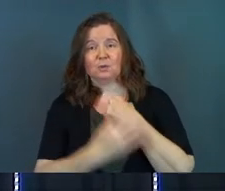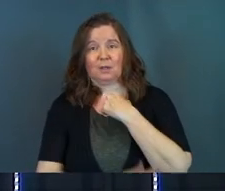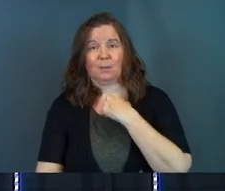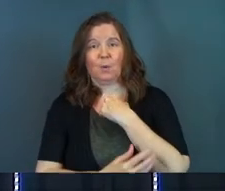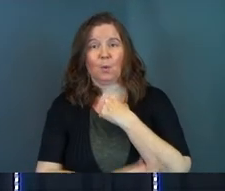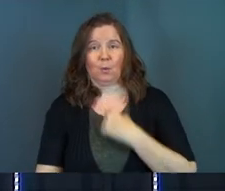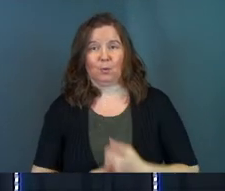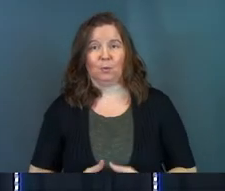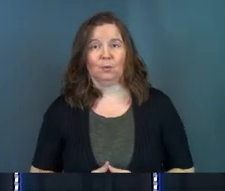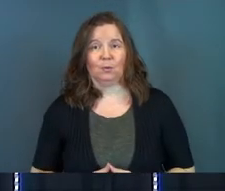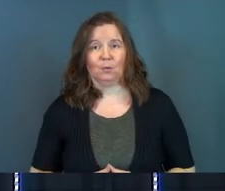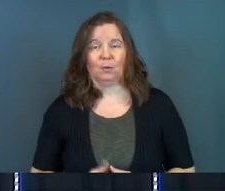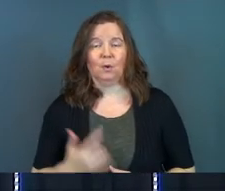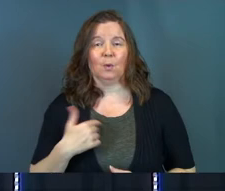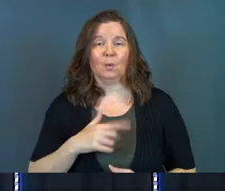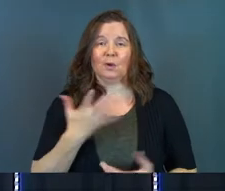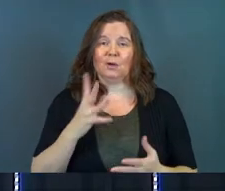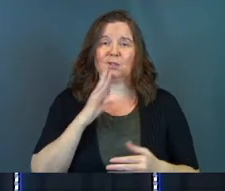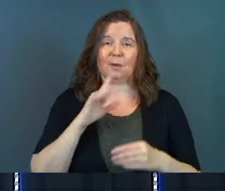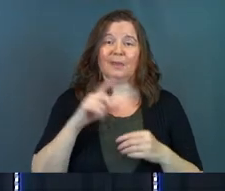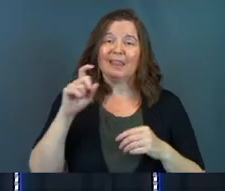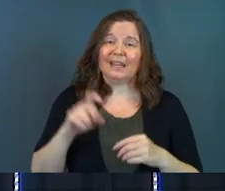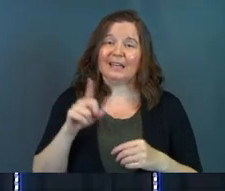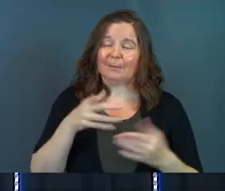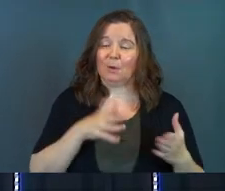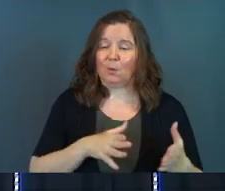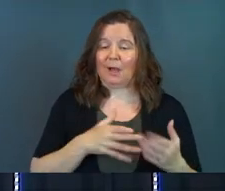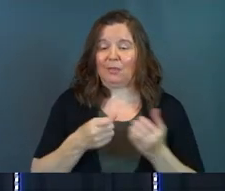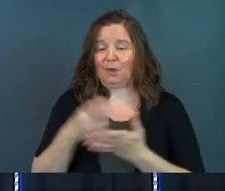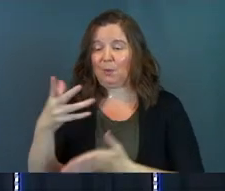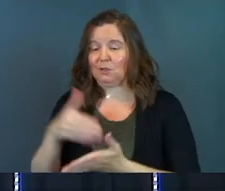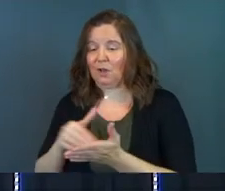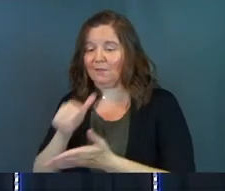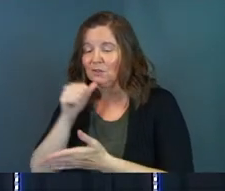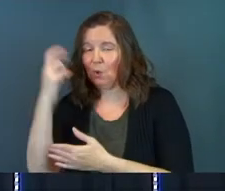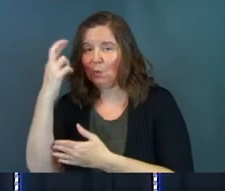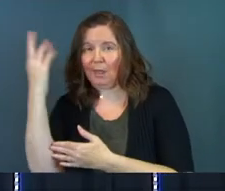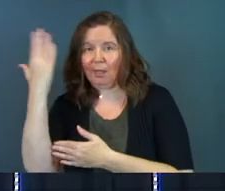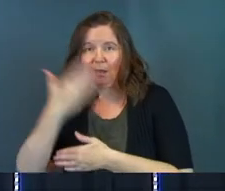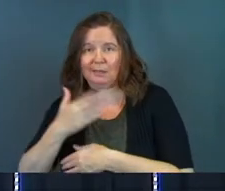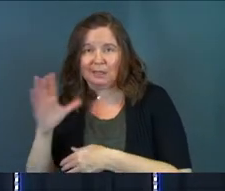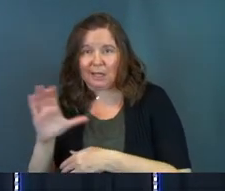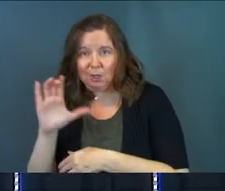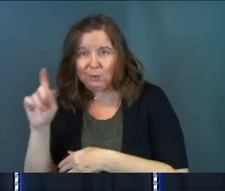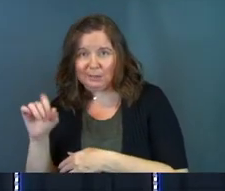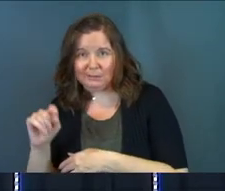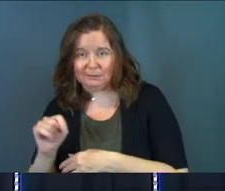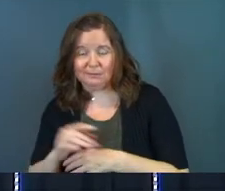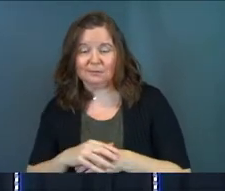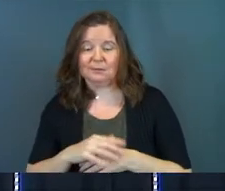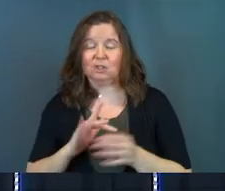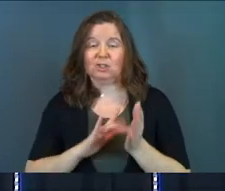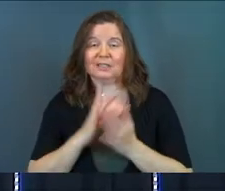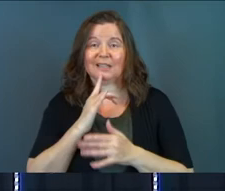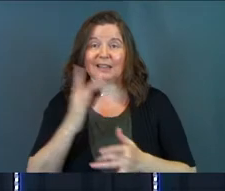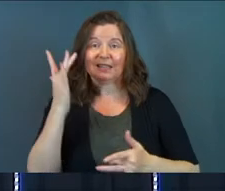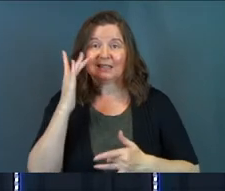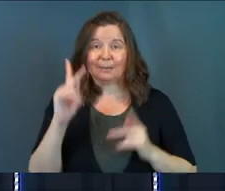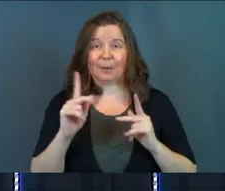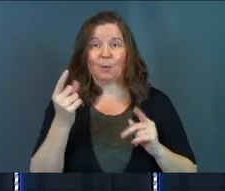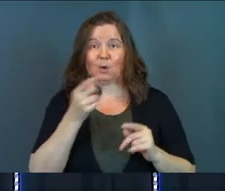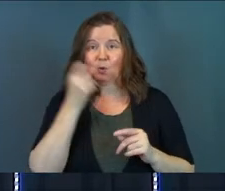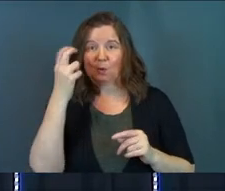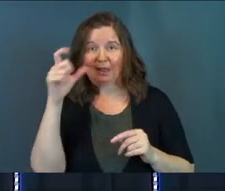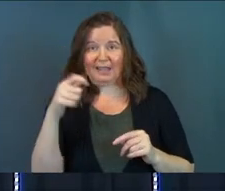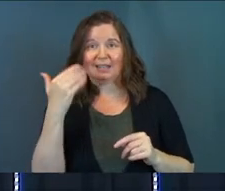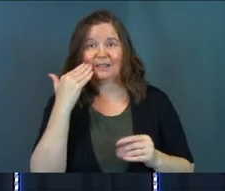poor. We already talked about this. They need him in a way that the rich often don't realize that they do. Jesus said the sick are the ones that need the